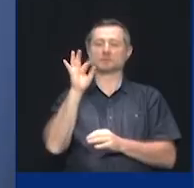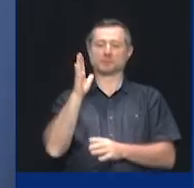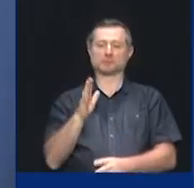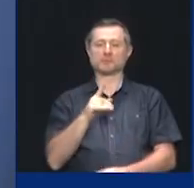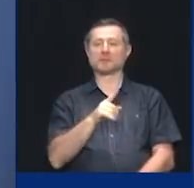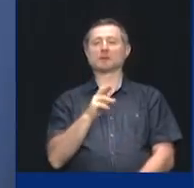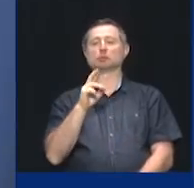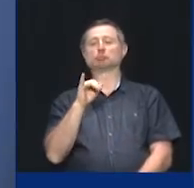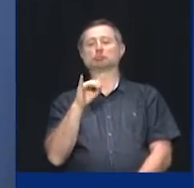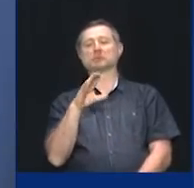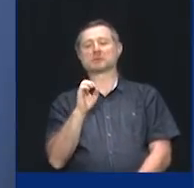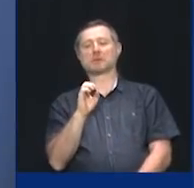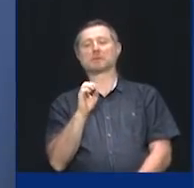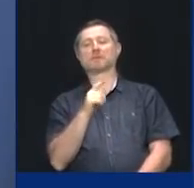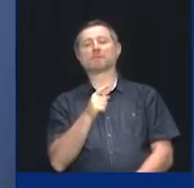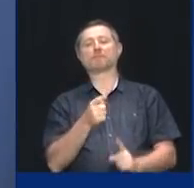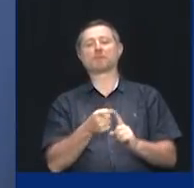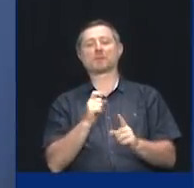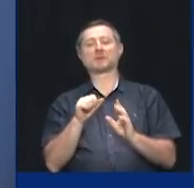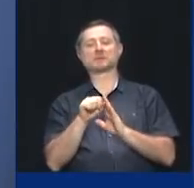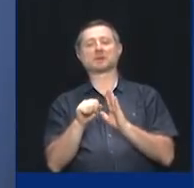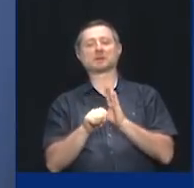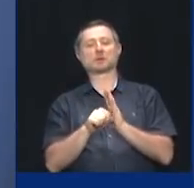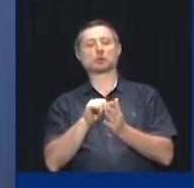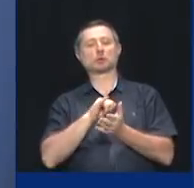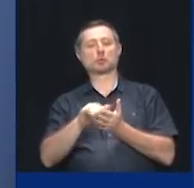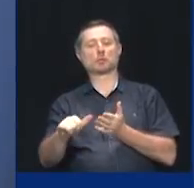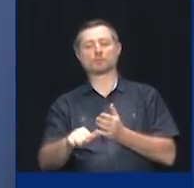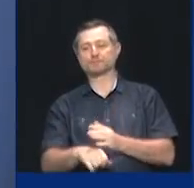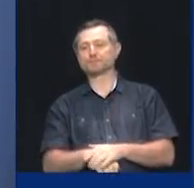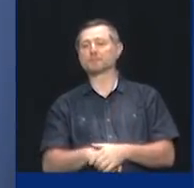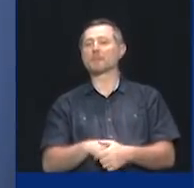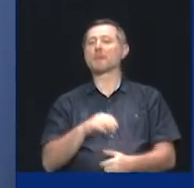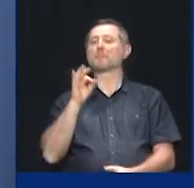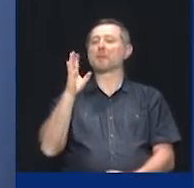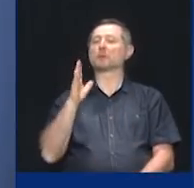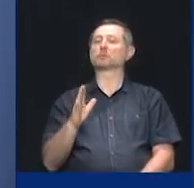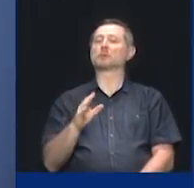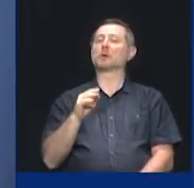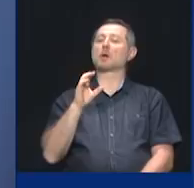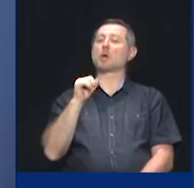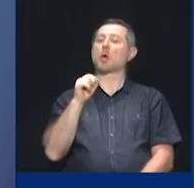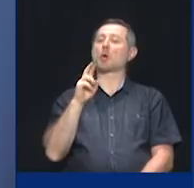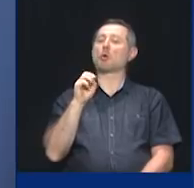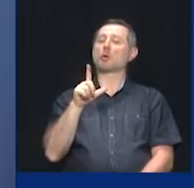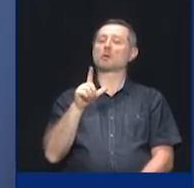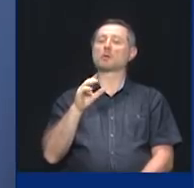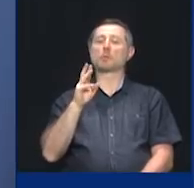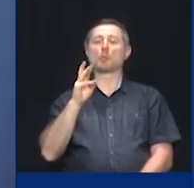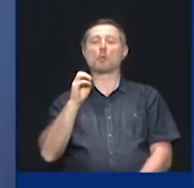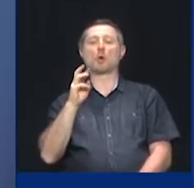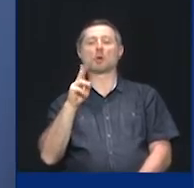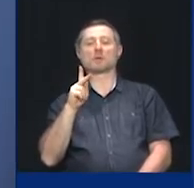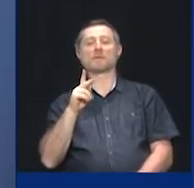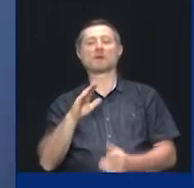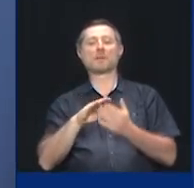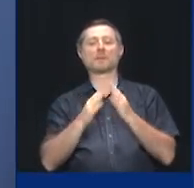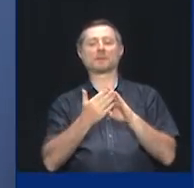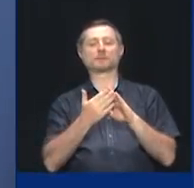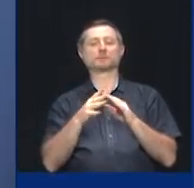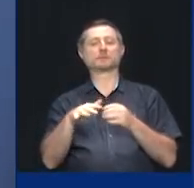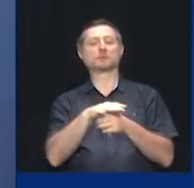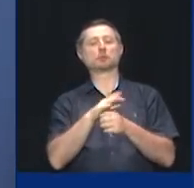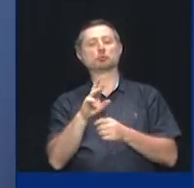Chaplain, State of New York. Pastor Carl Warp, City of Refuge, New York.